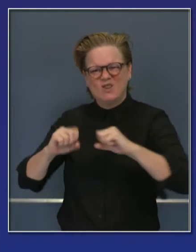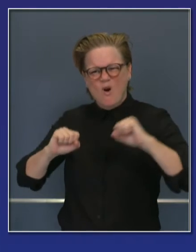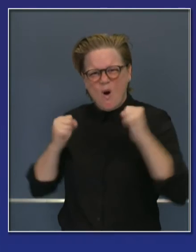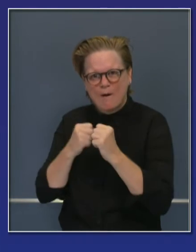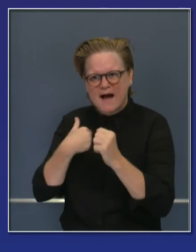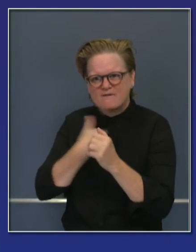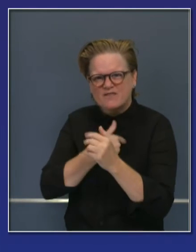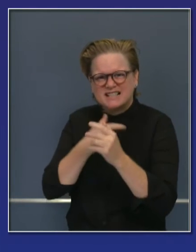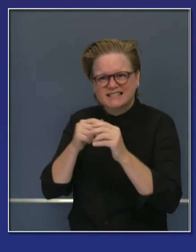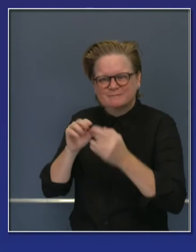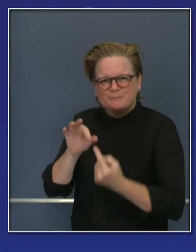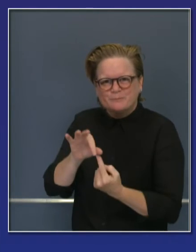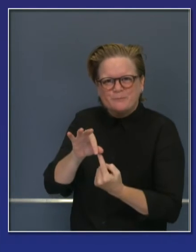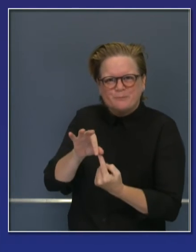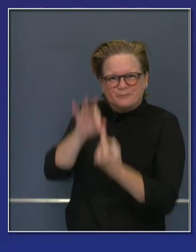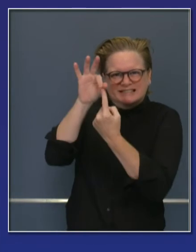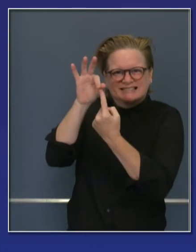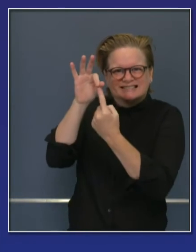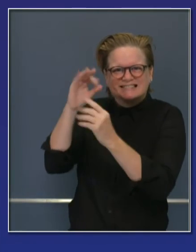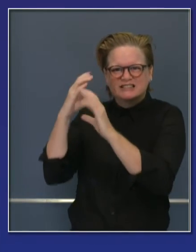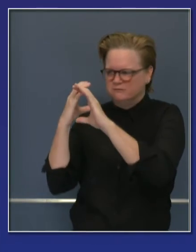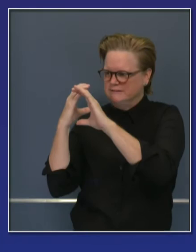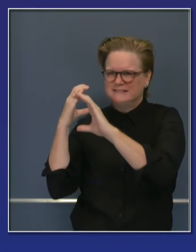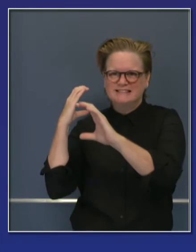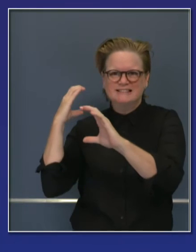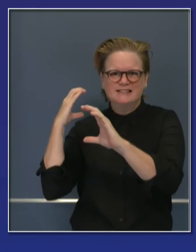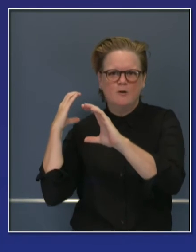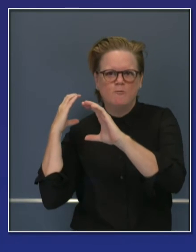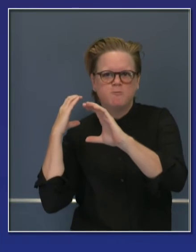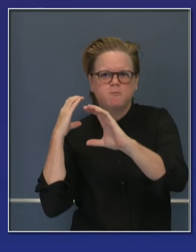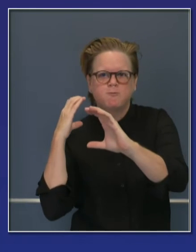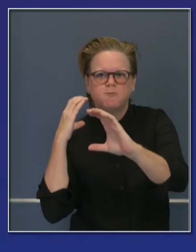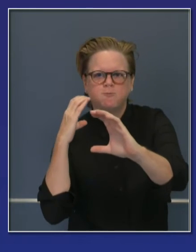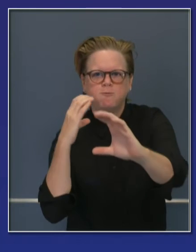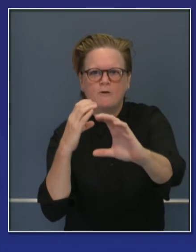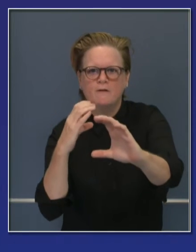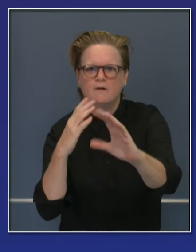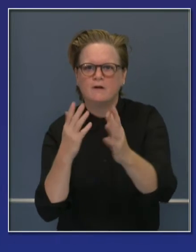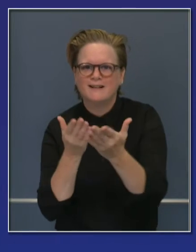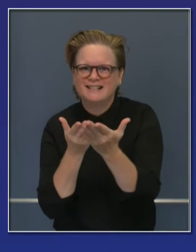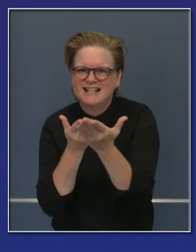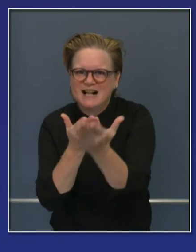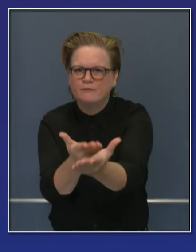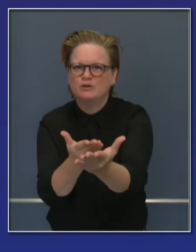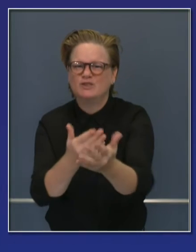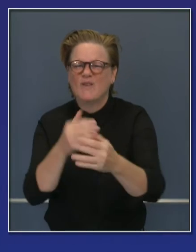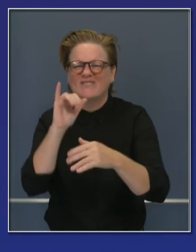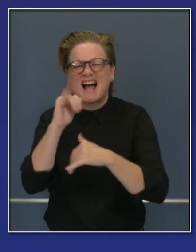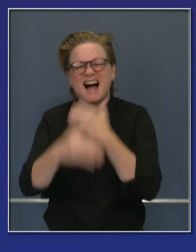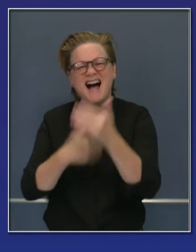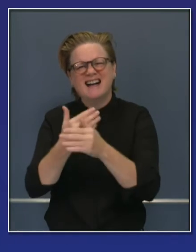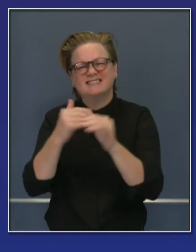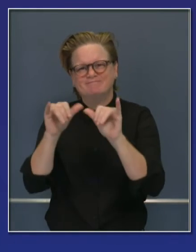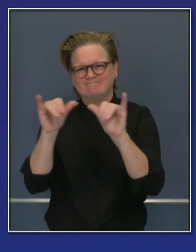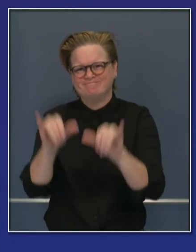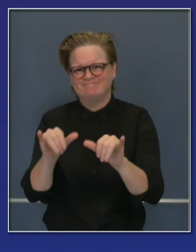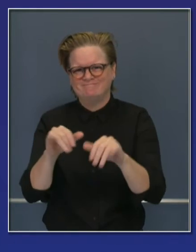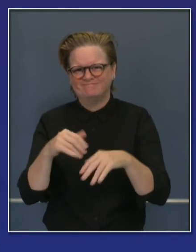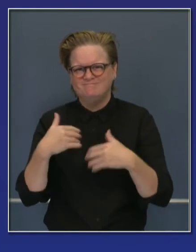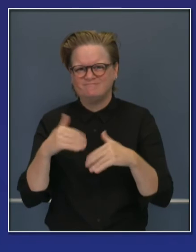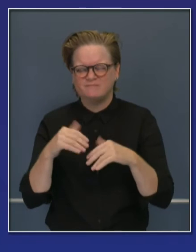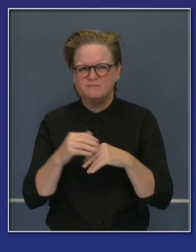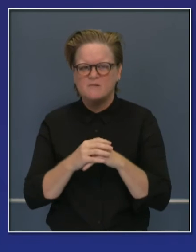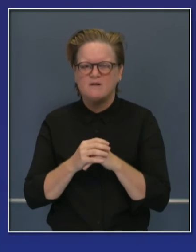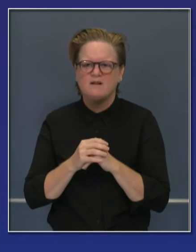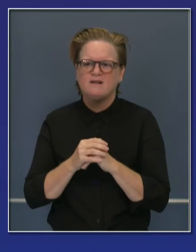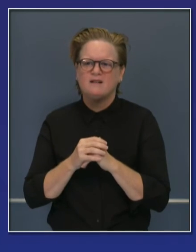to substitute, not substitute, dare I say, to supplement, forgive me, to supplement the efforts